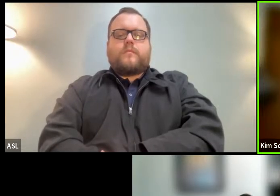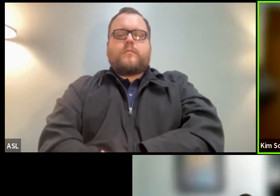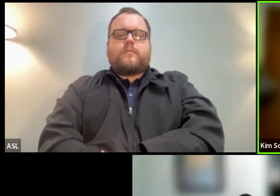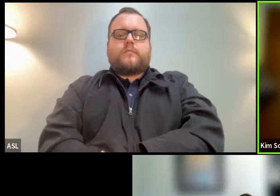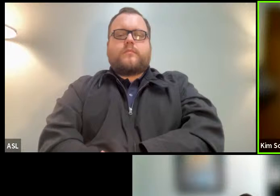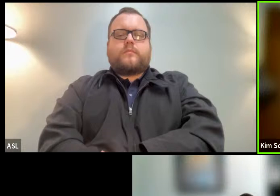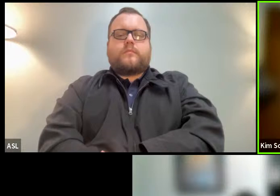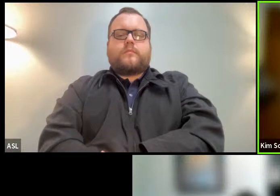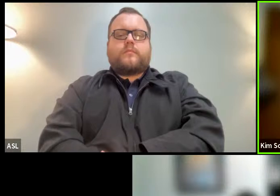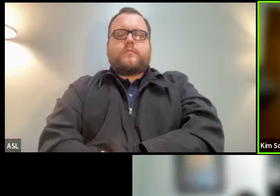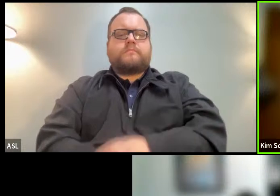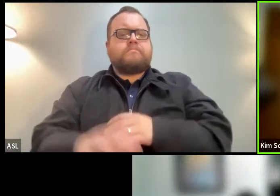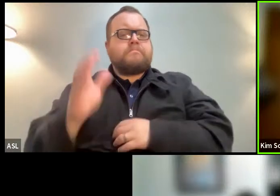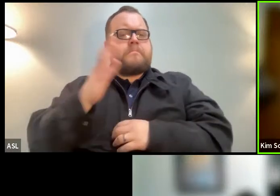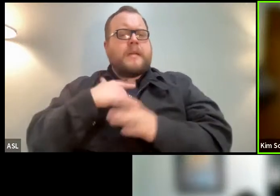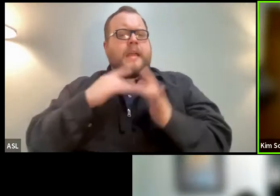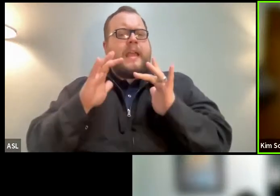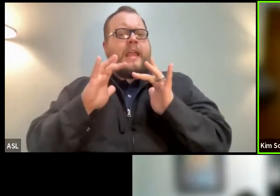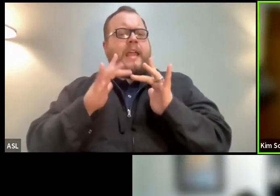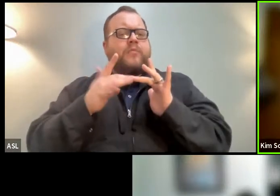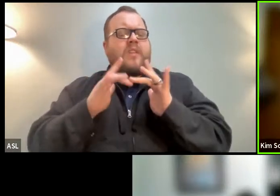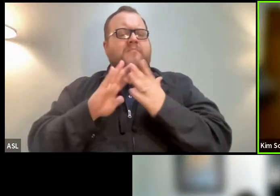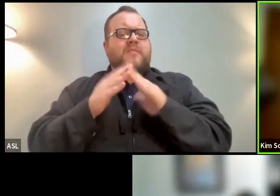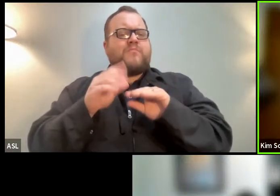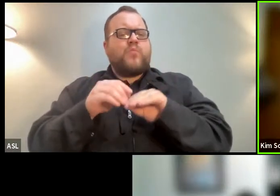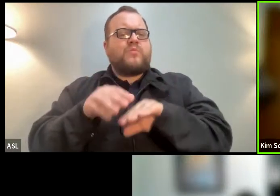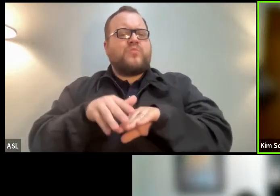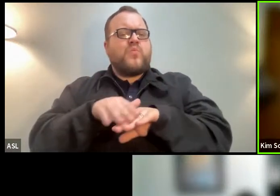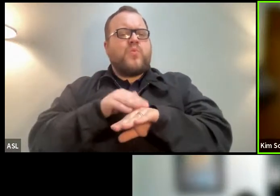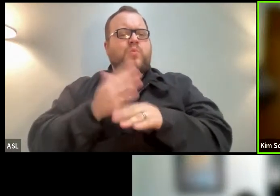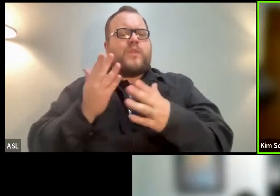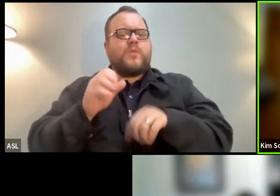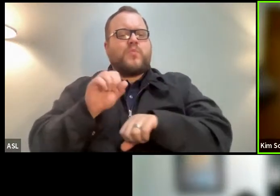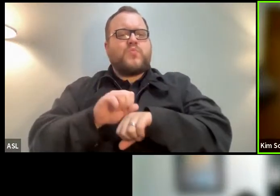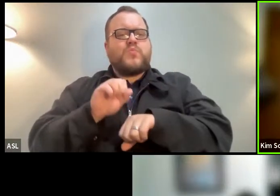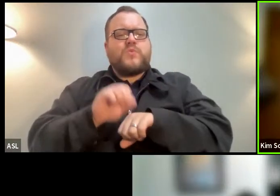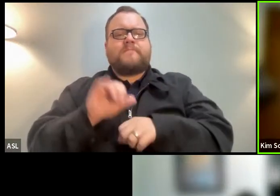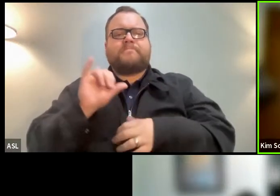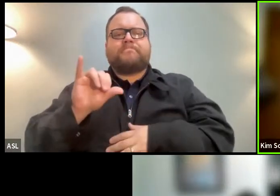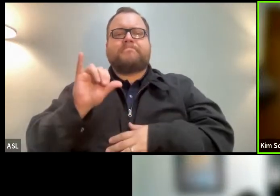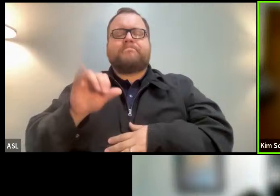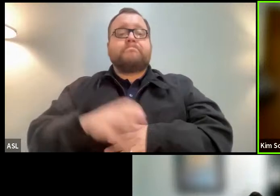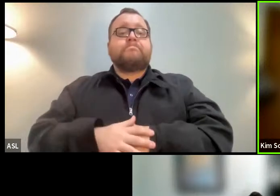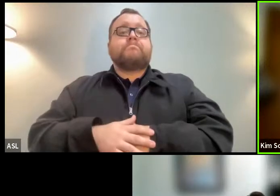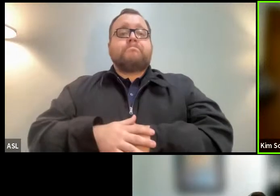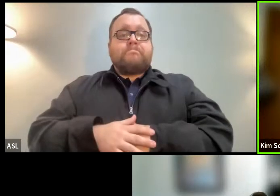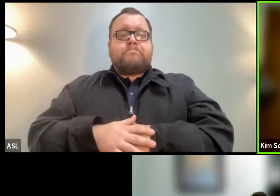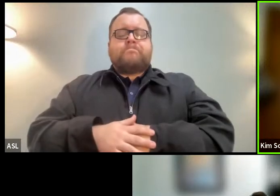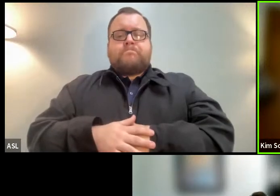Seems like my internet is slowing down here at work too. Okay.